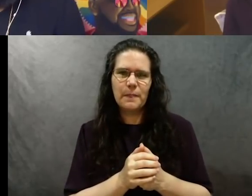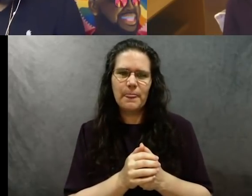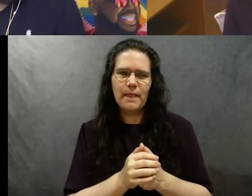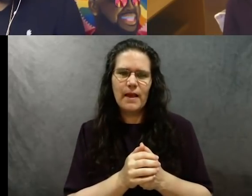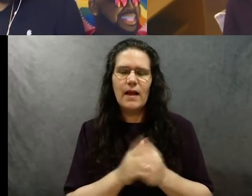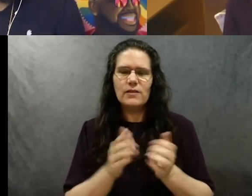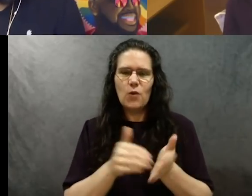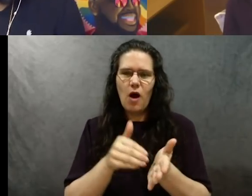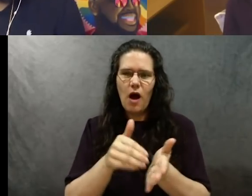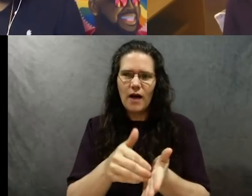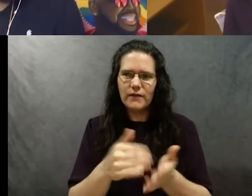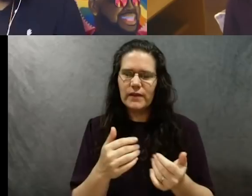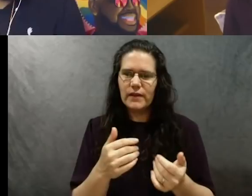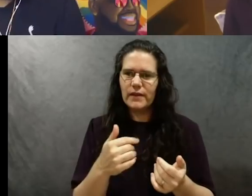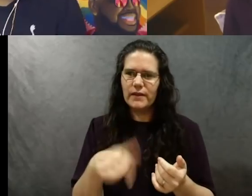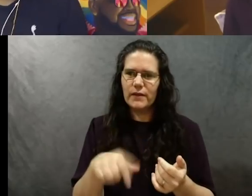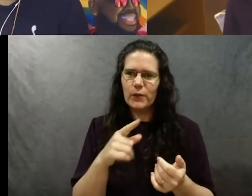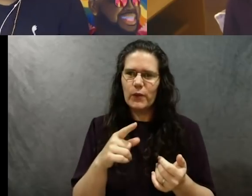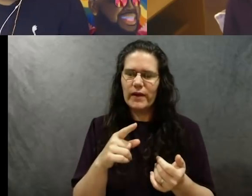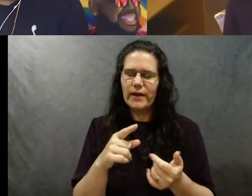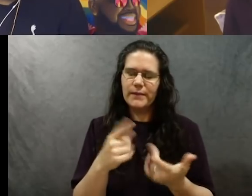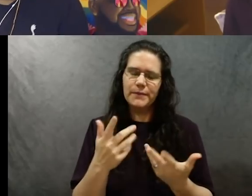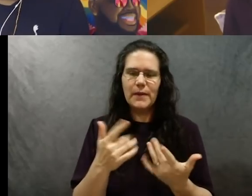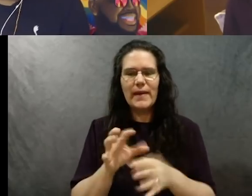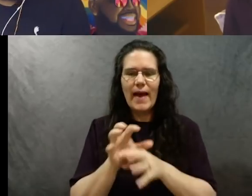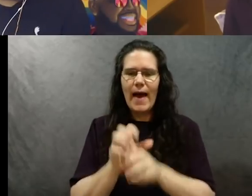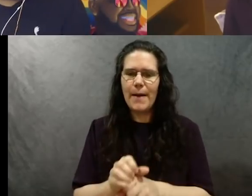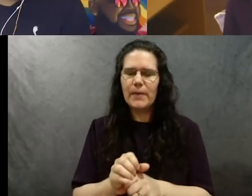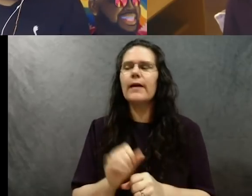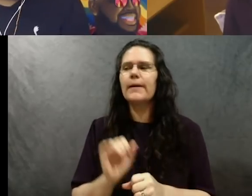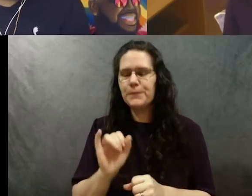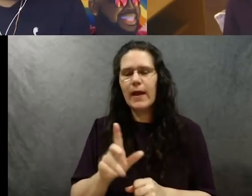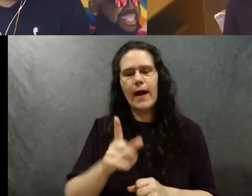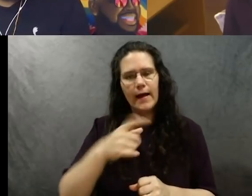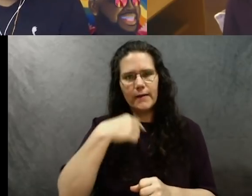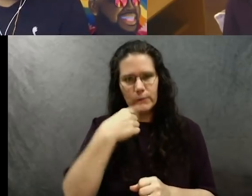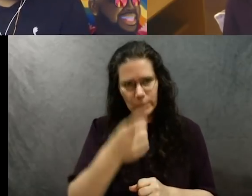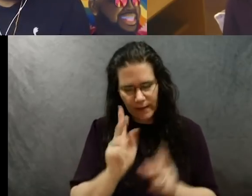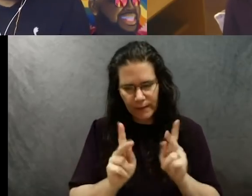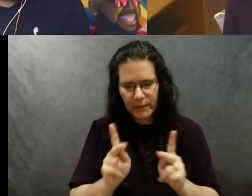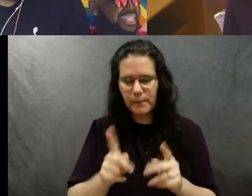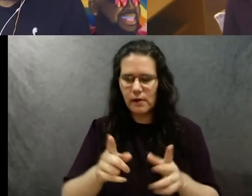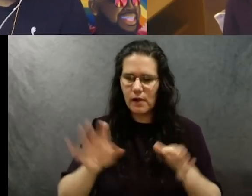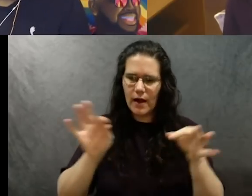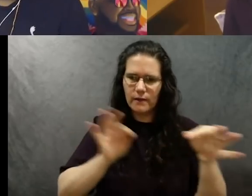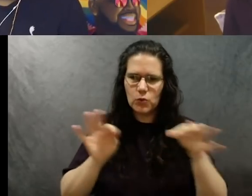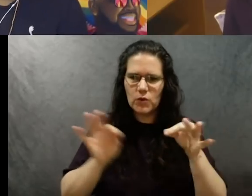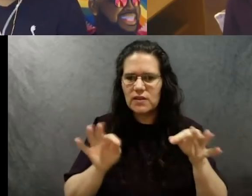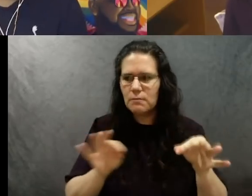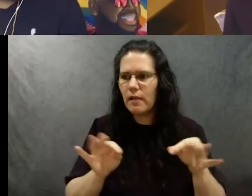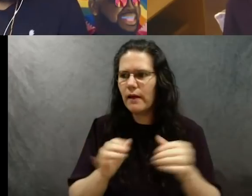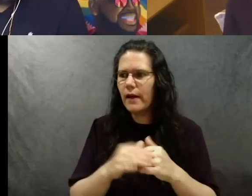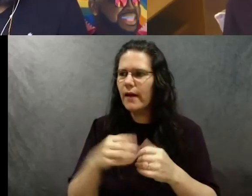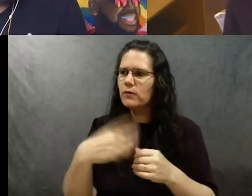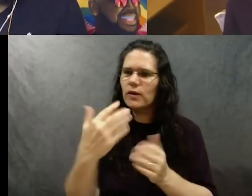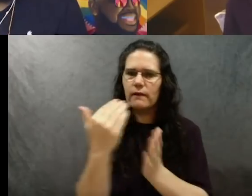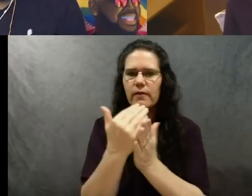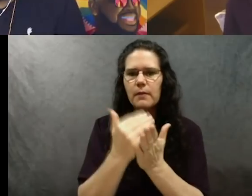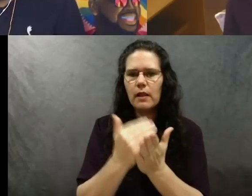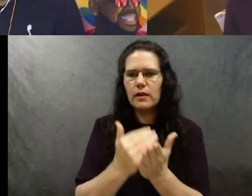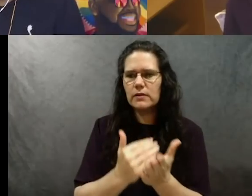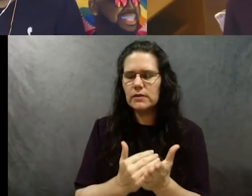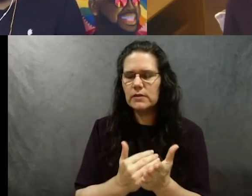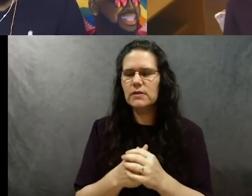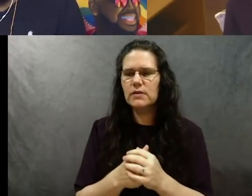into this habit of always feeling like, oh, I have to like tell people, I have to explain things, I have to like give people a list, right? And, you